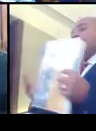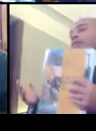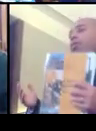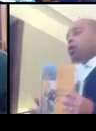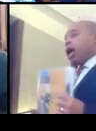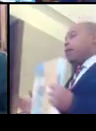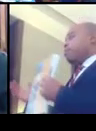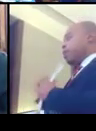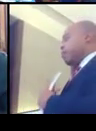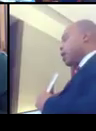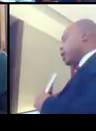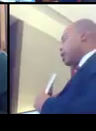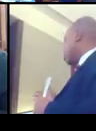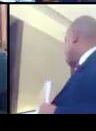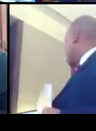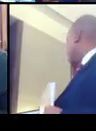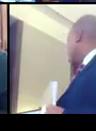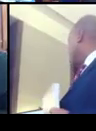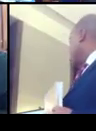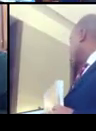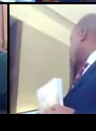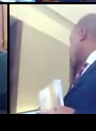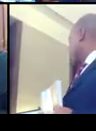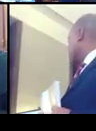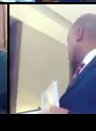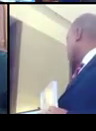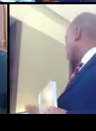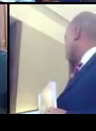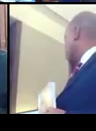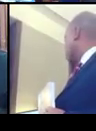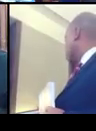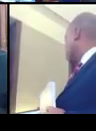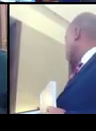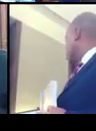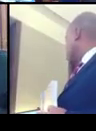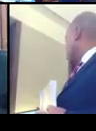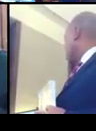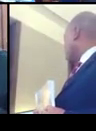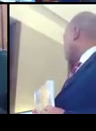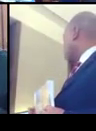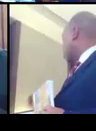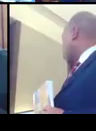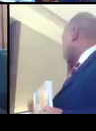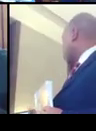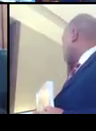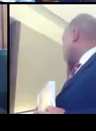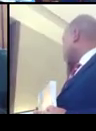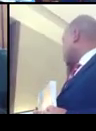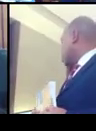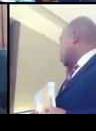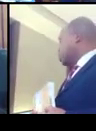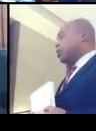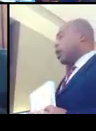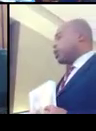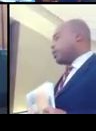and imagine and bring it back here and enrich the planning process. So this is one to, we are going through the hill